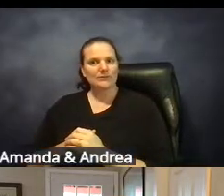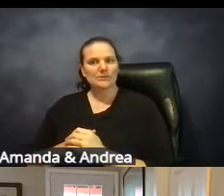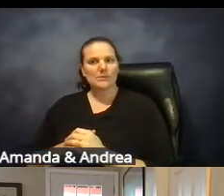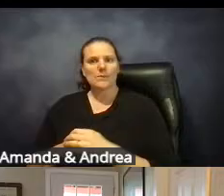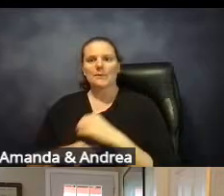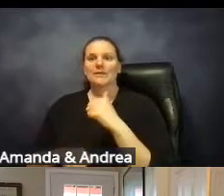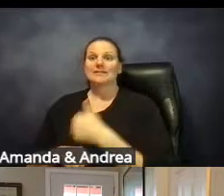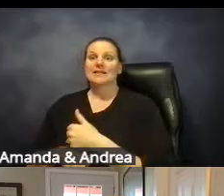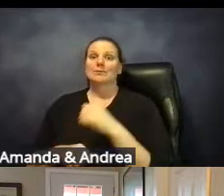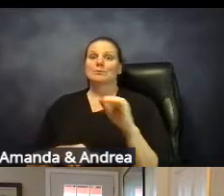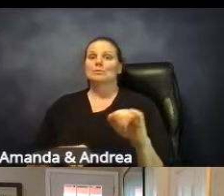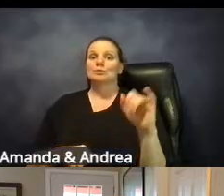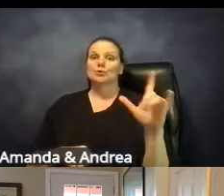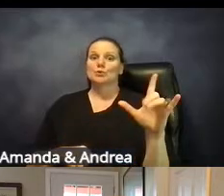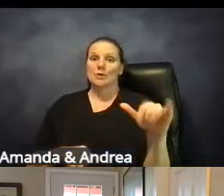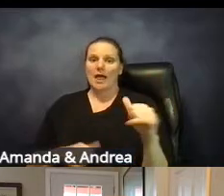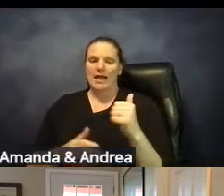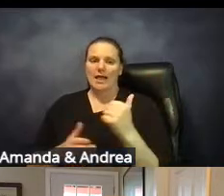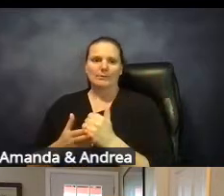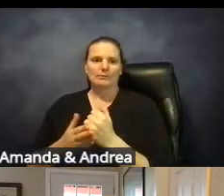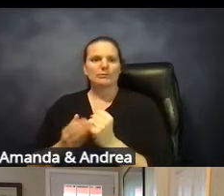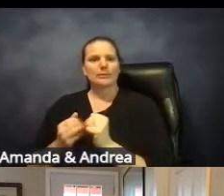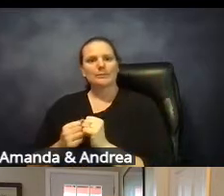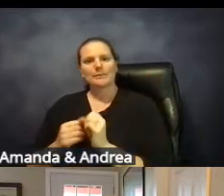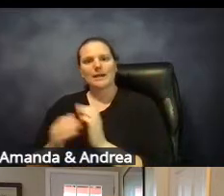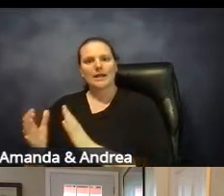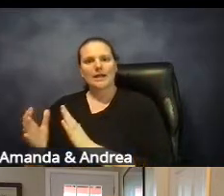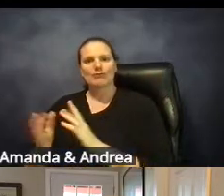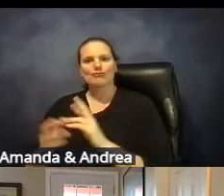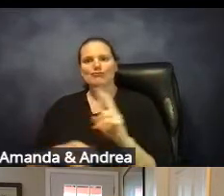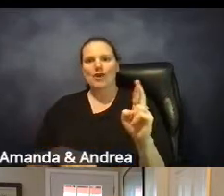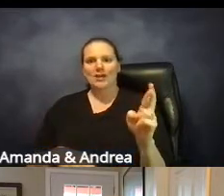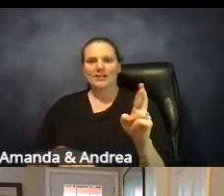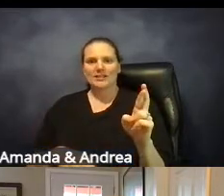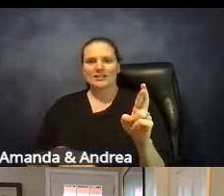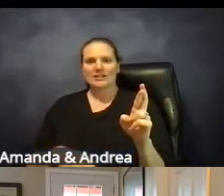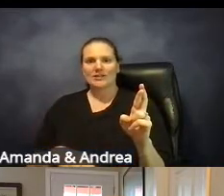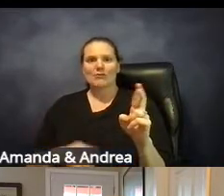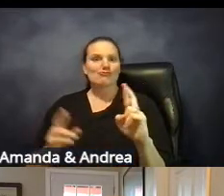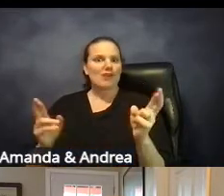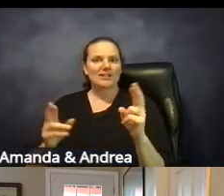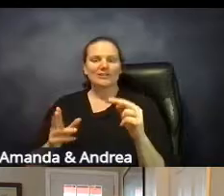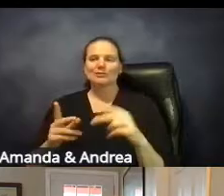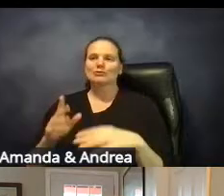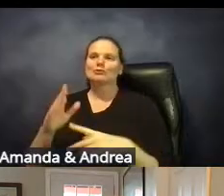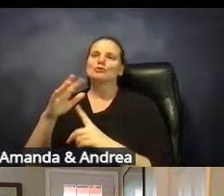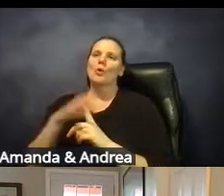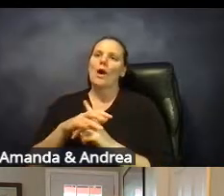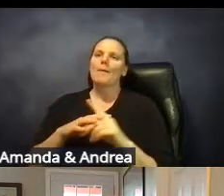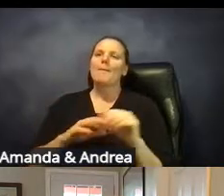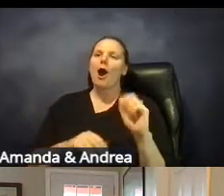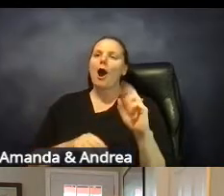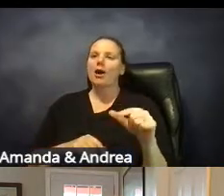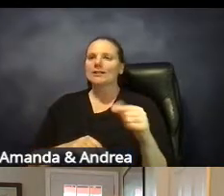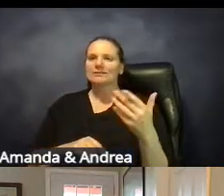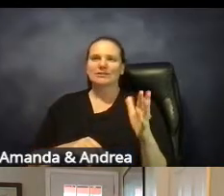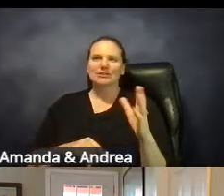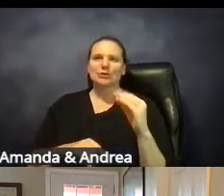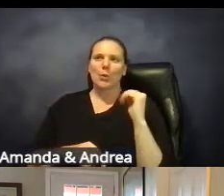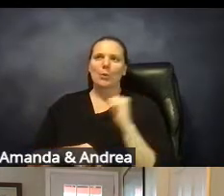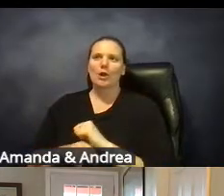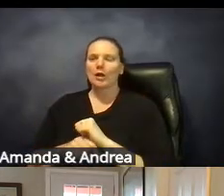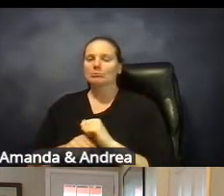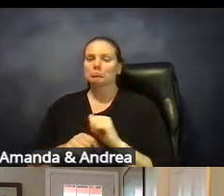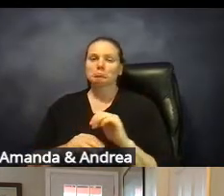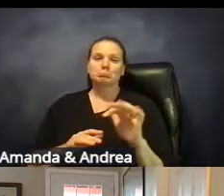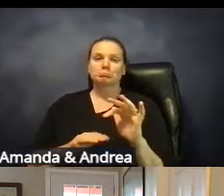in July is to help you get prepared and ready so that you're showing up in August, having done a little bit of homework to gather some